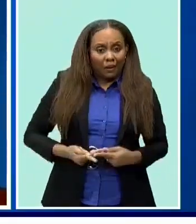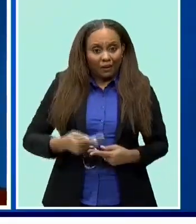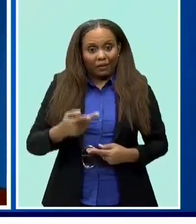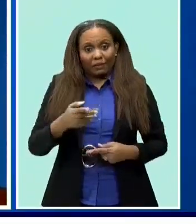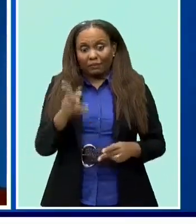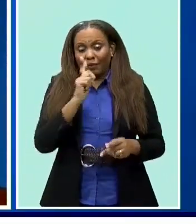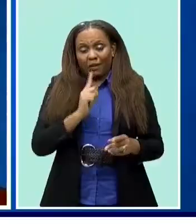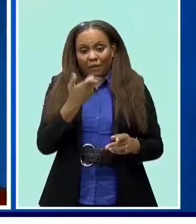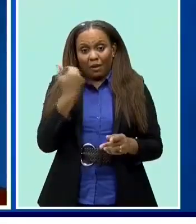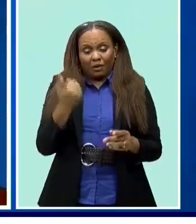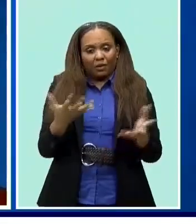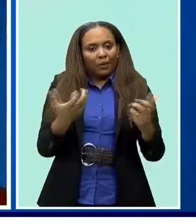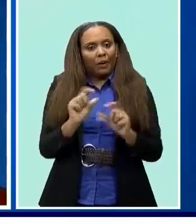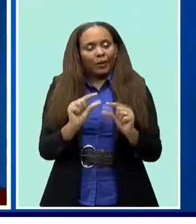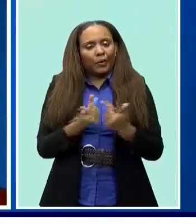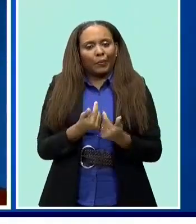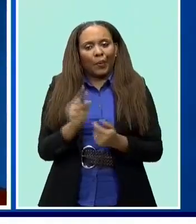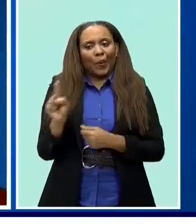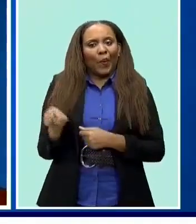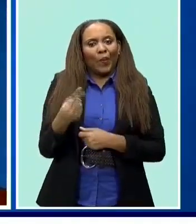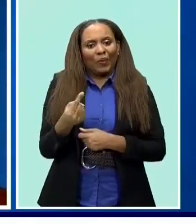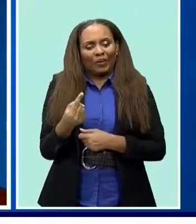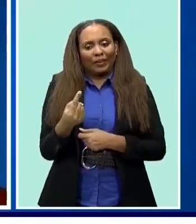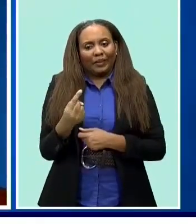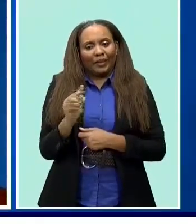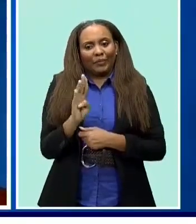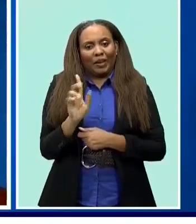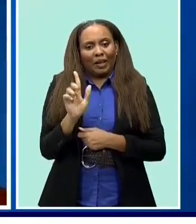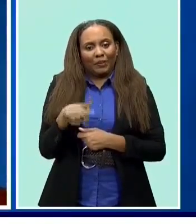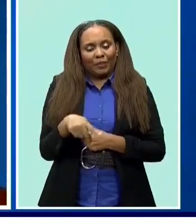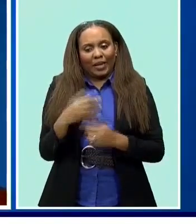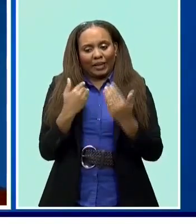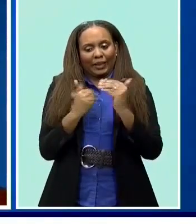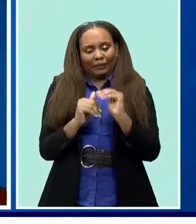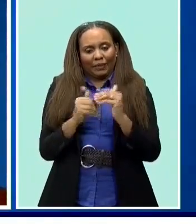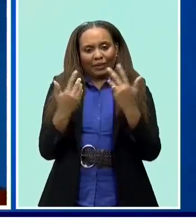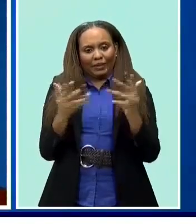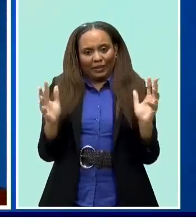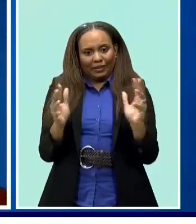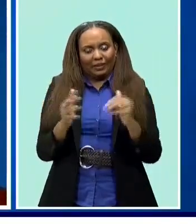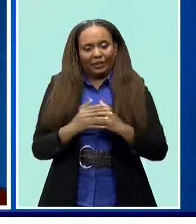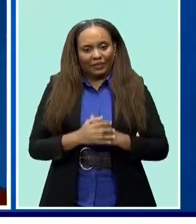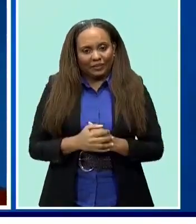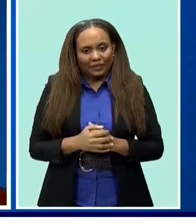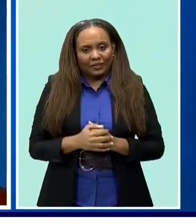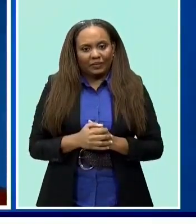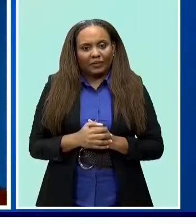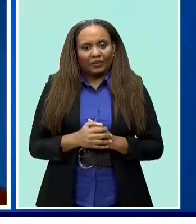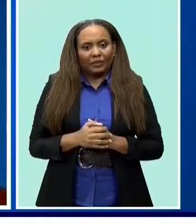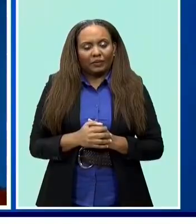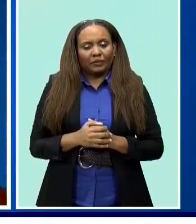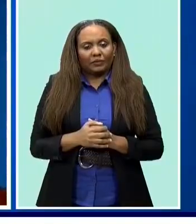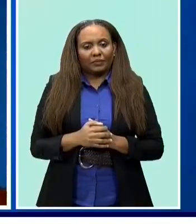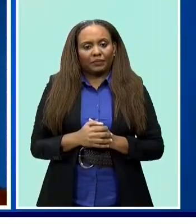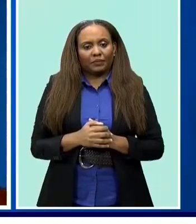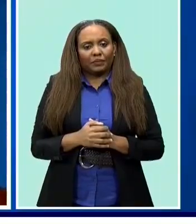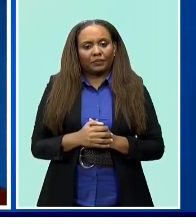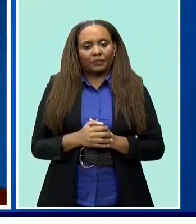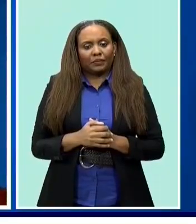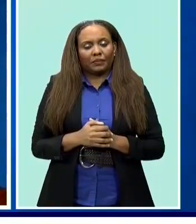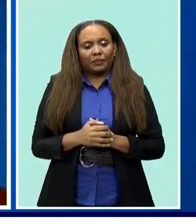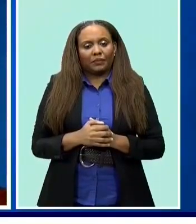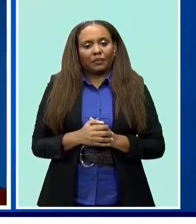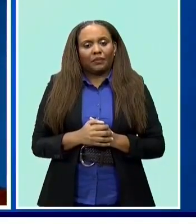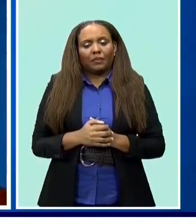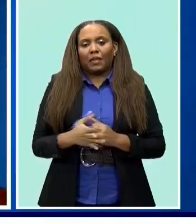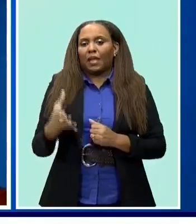People's Assemblies were not restricted to partisan platforms. And I refuse